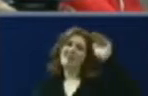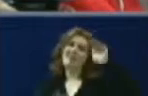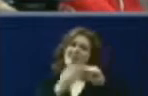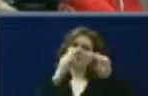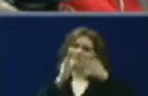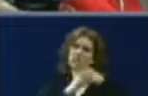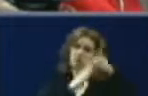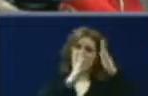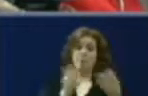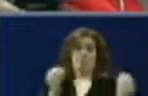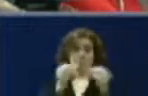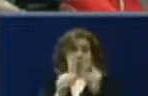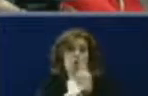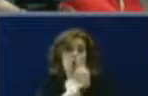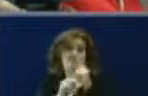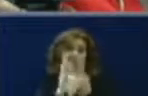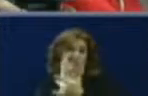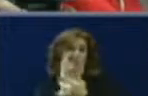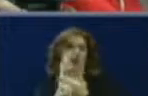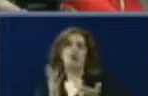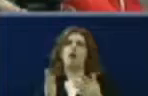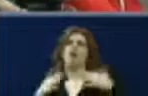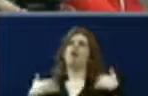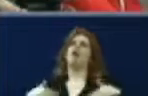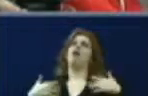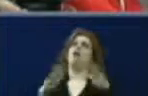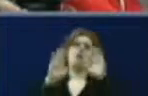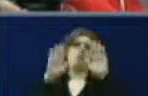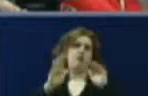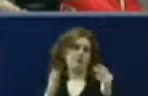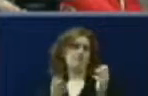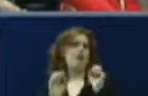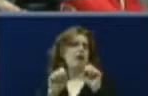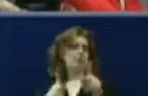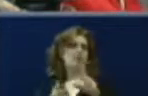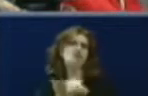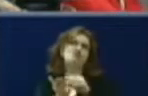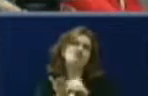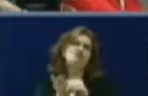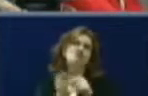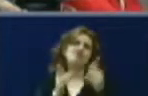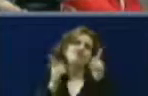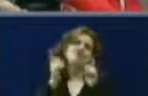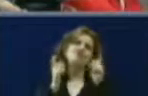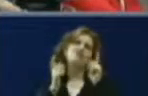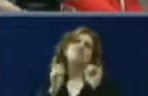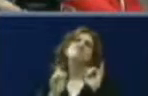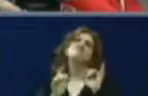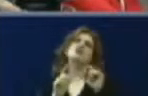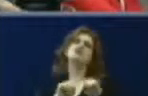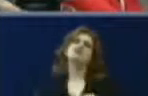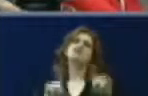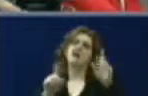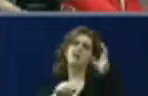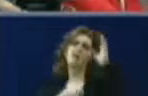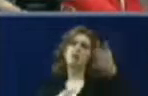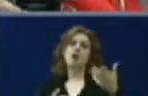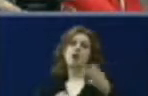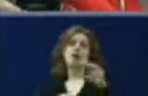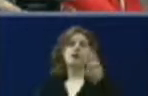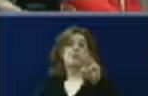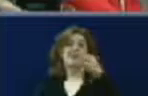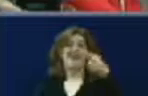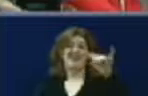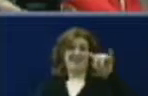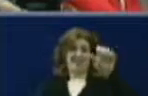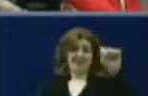of technology. So it was a wonderful opportunity to learn and to listen to a different concept. The WHAS had